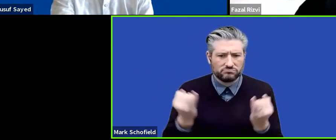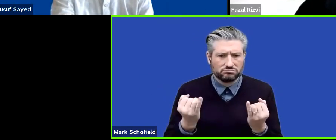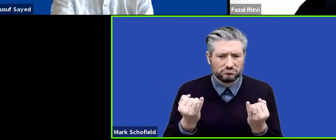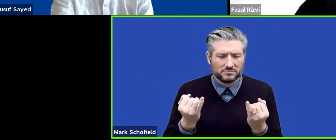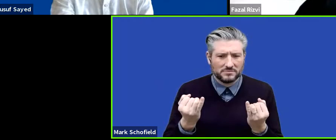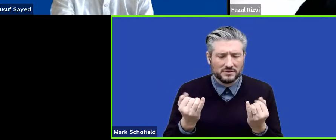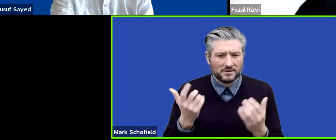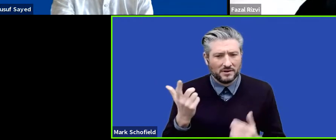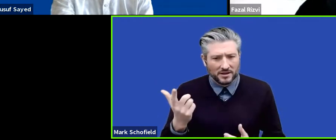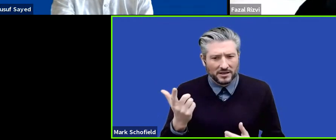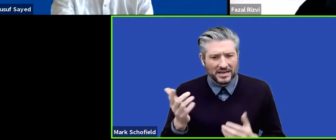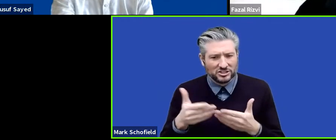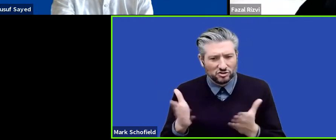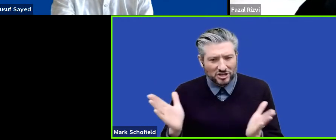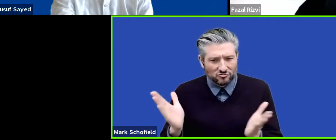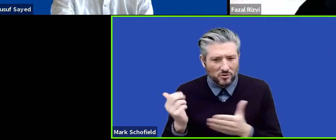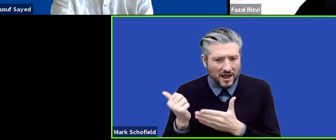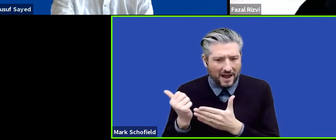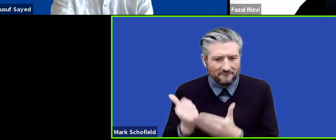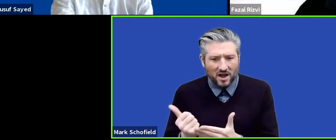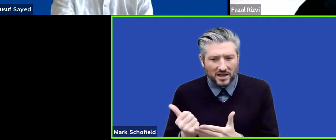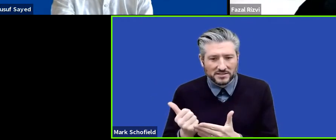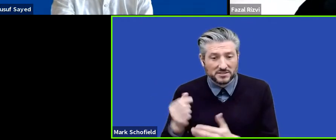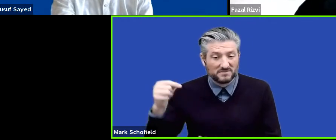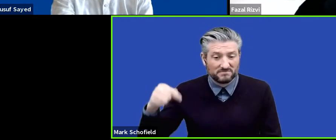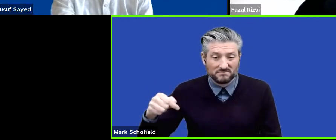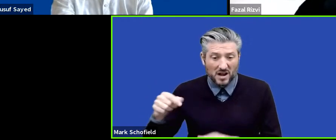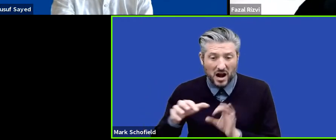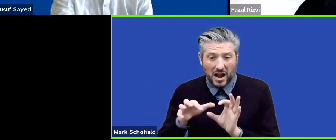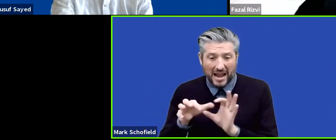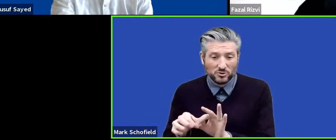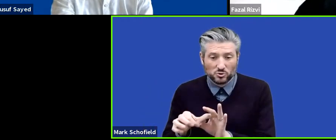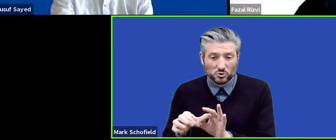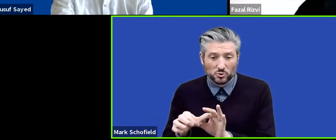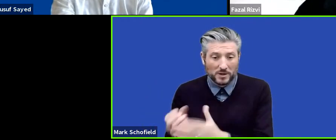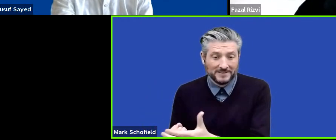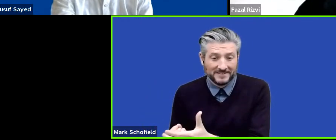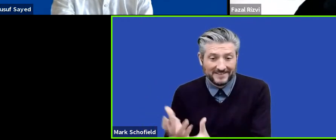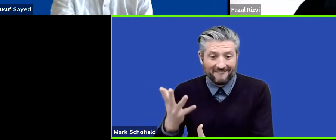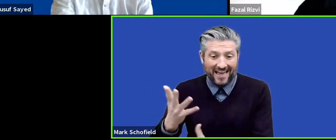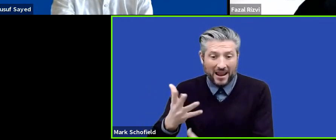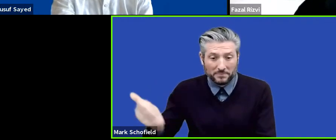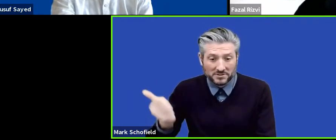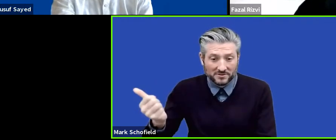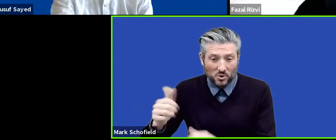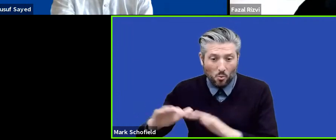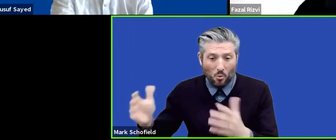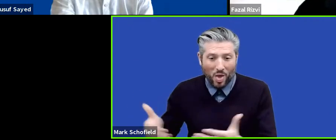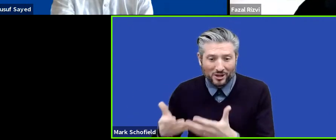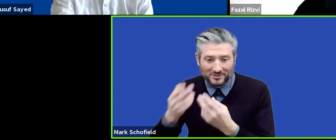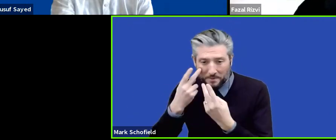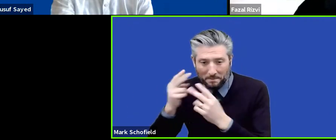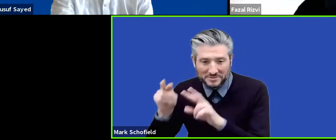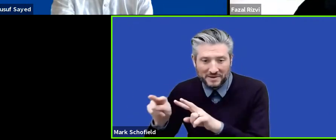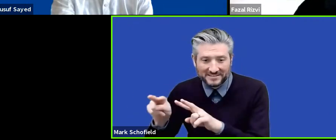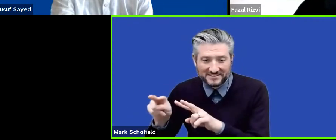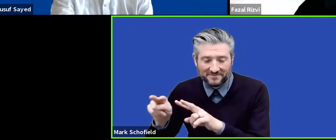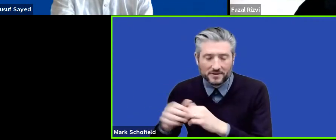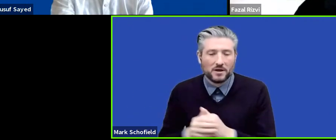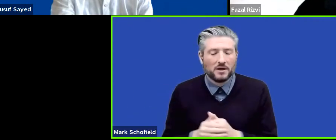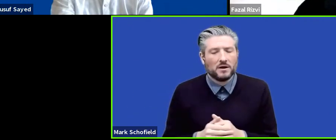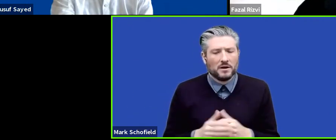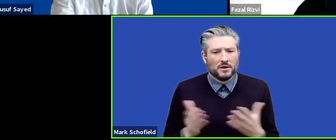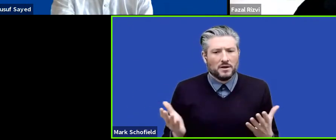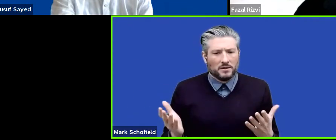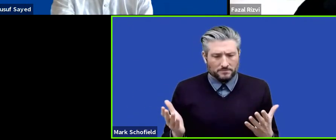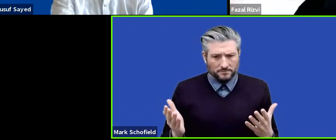of COVID in the developed world rather than the developing world. In East Asia, the experience